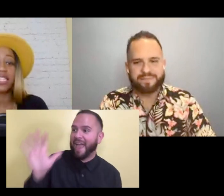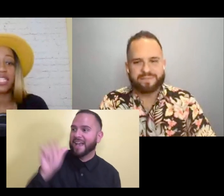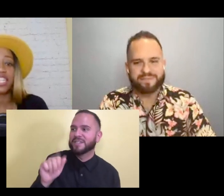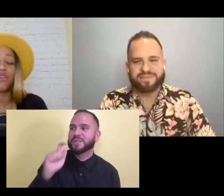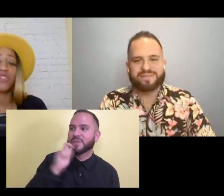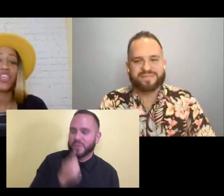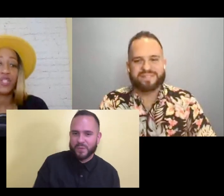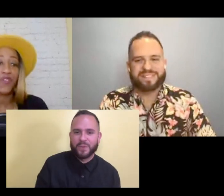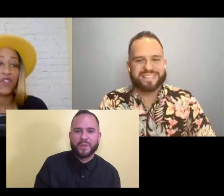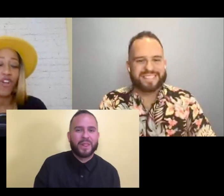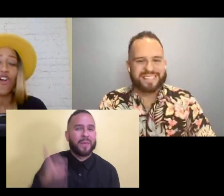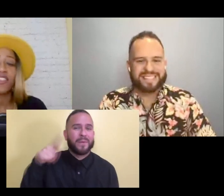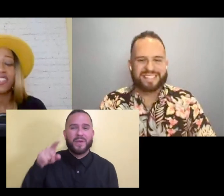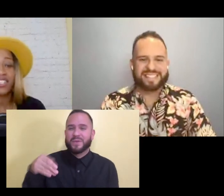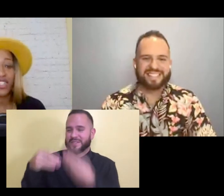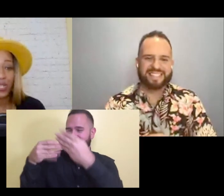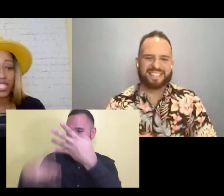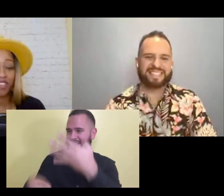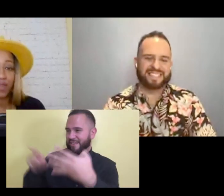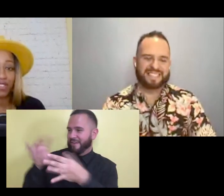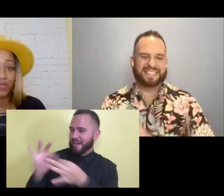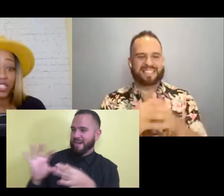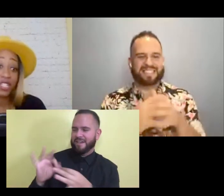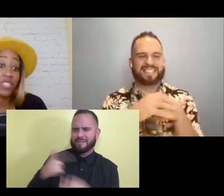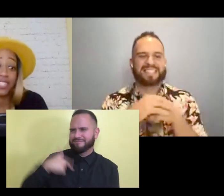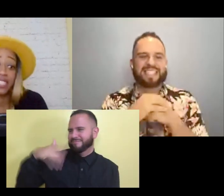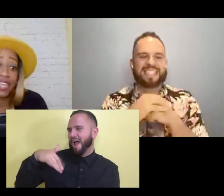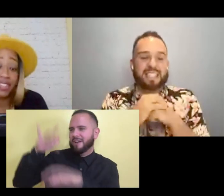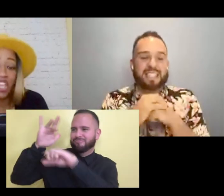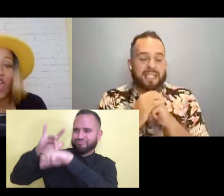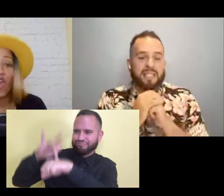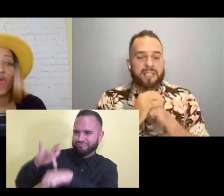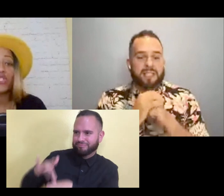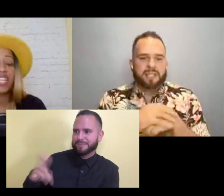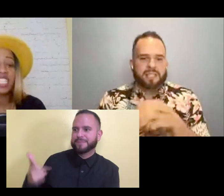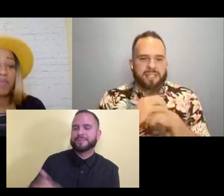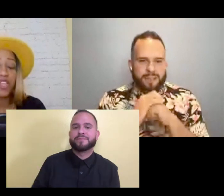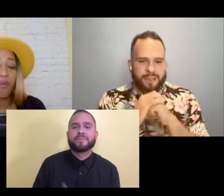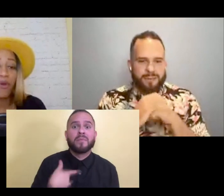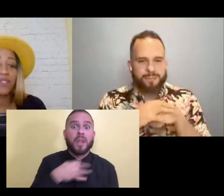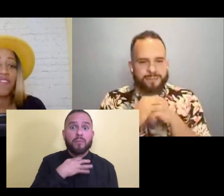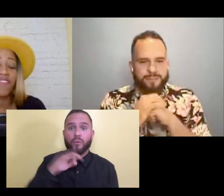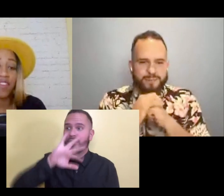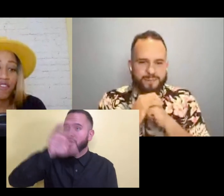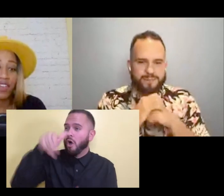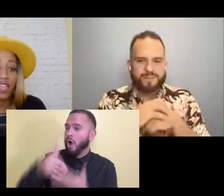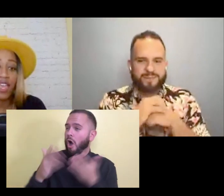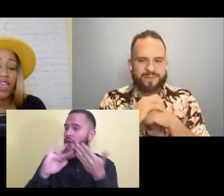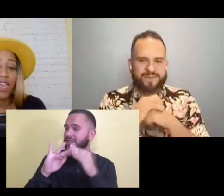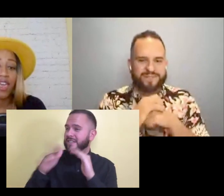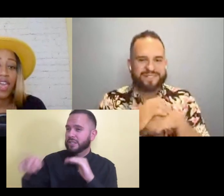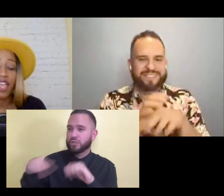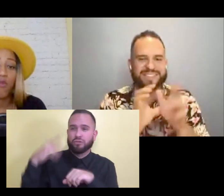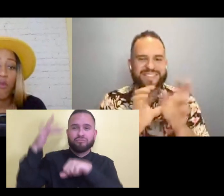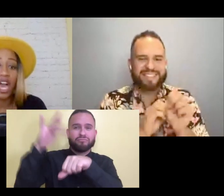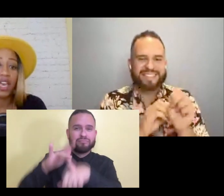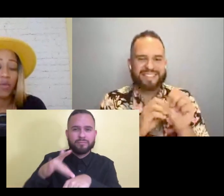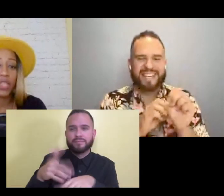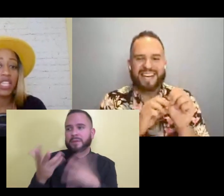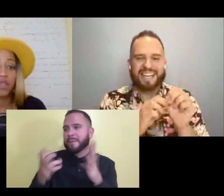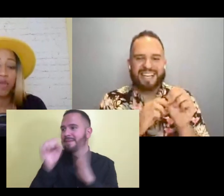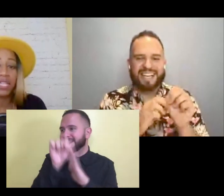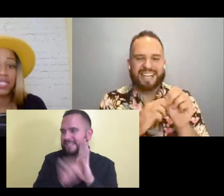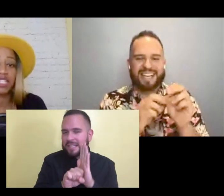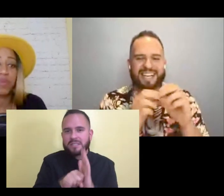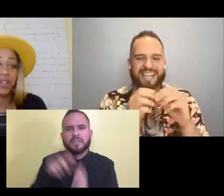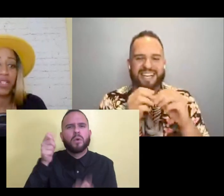the cities, let's start with the U.S. first. Out of all the cities in the U.S. that you've been to, or say states, which one has been your most favorite, and why,